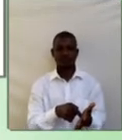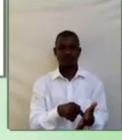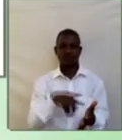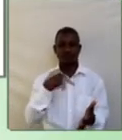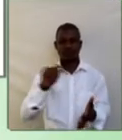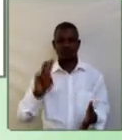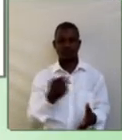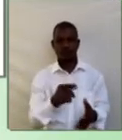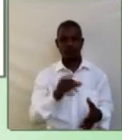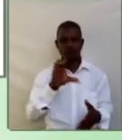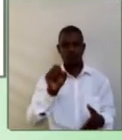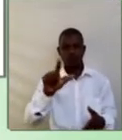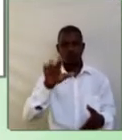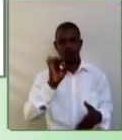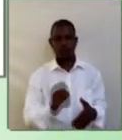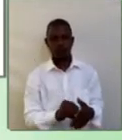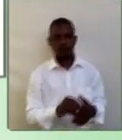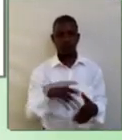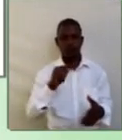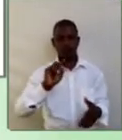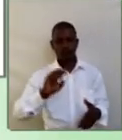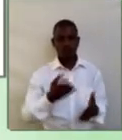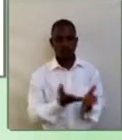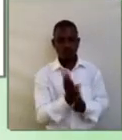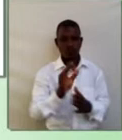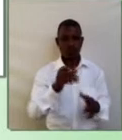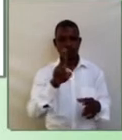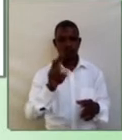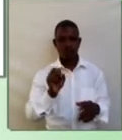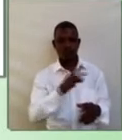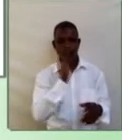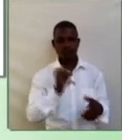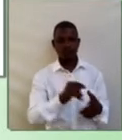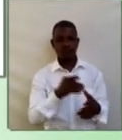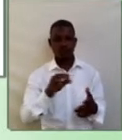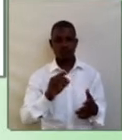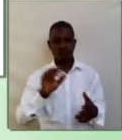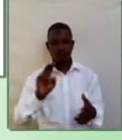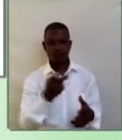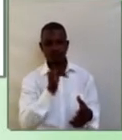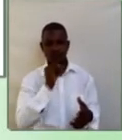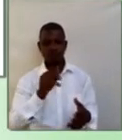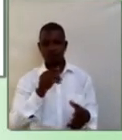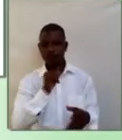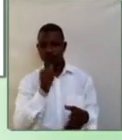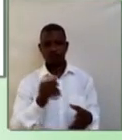The first column, the correct version, while the second column is incorrect.